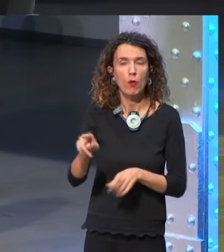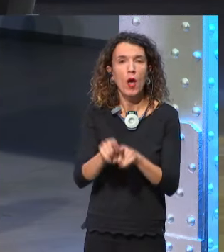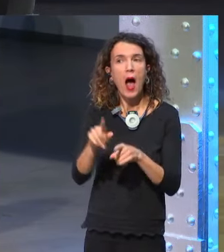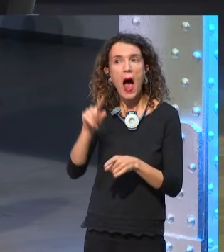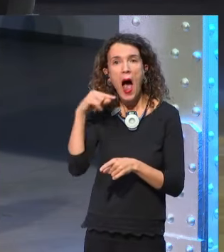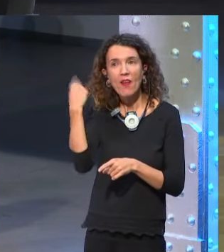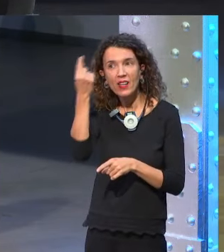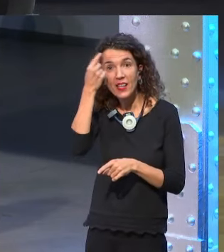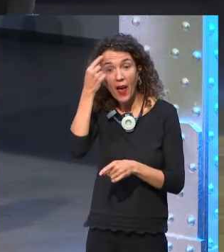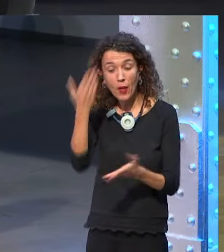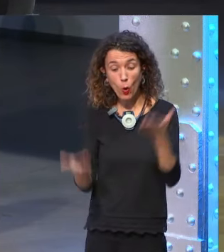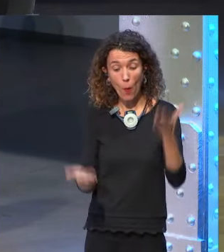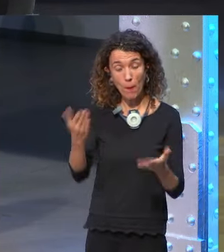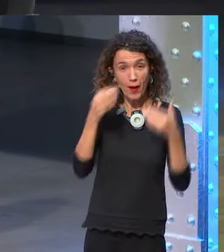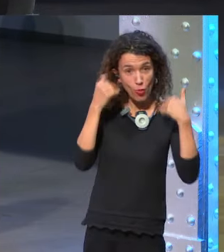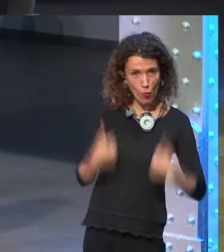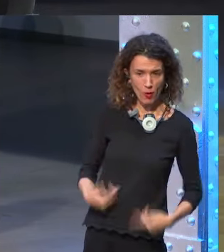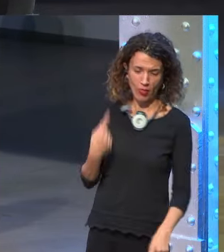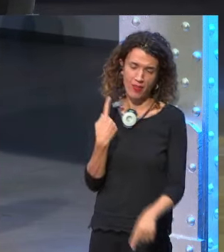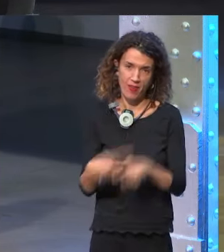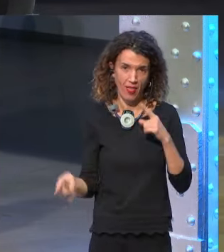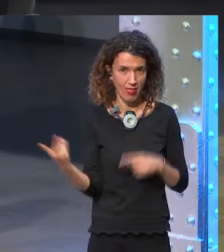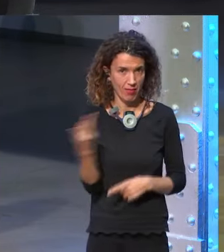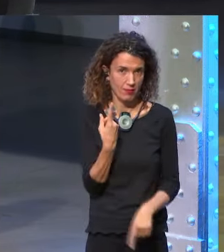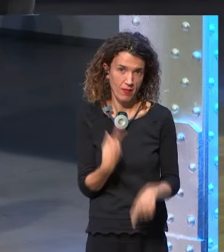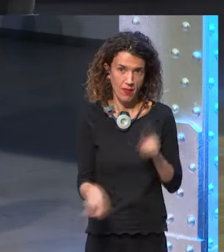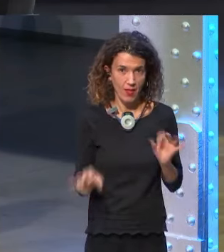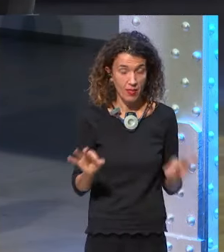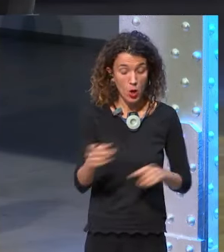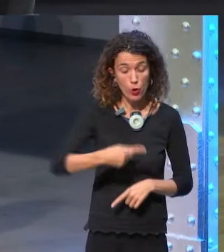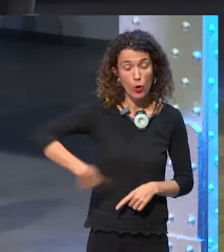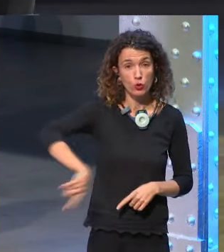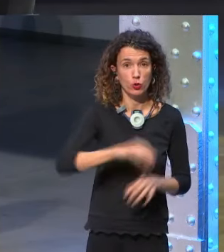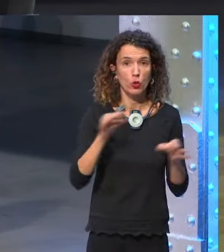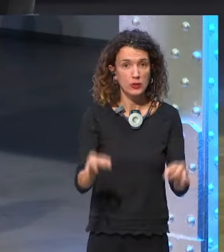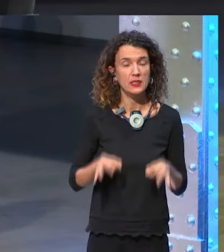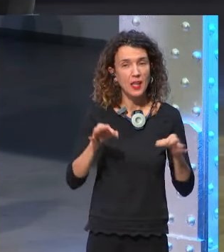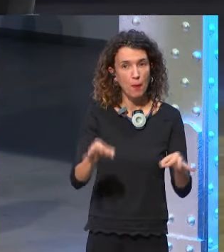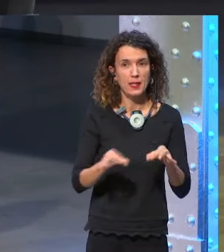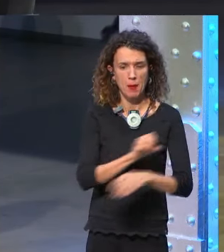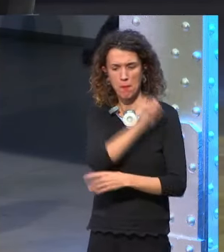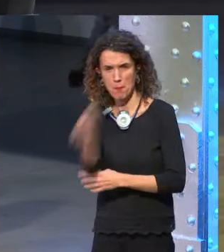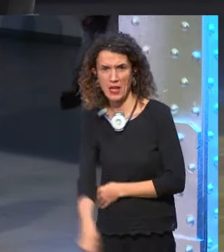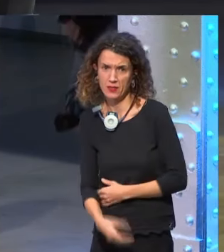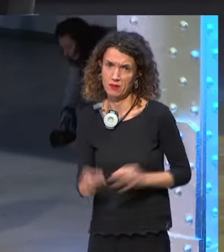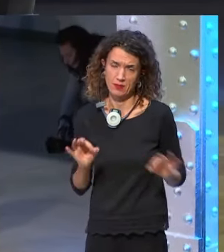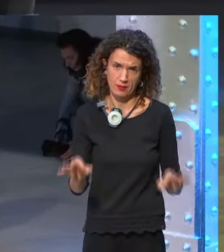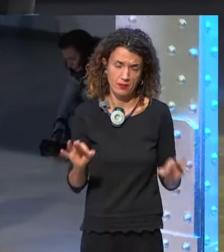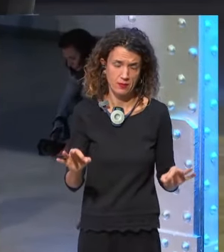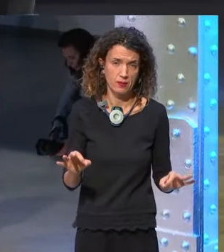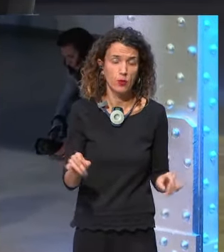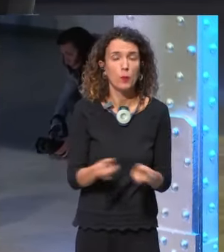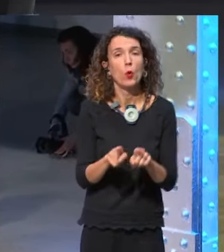human intelligence and interactivity, etc., will always prevail. It's just there will be shifts and renegotiations, who does what,